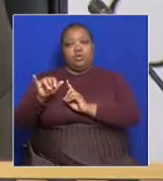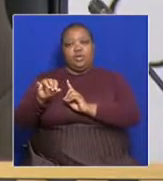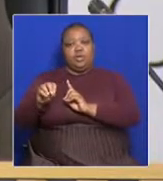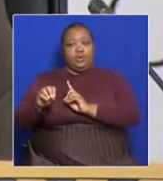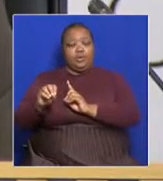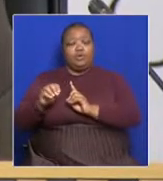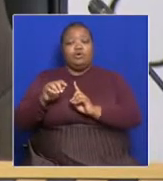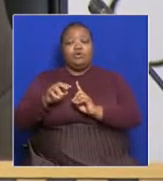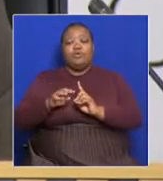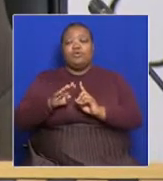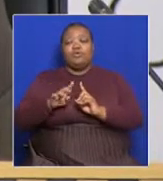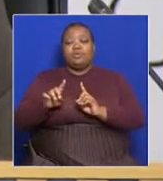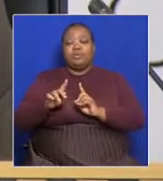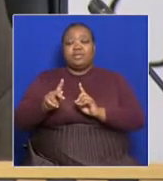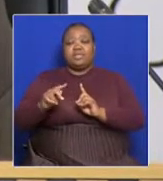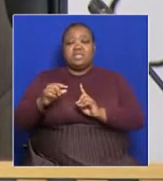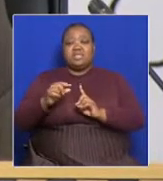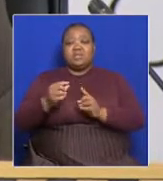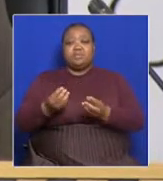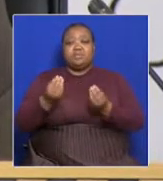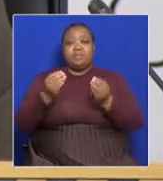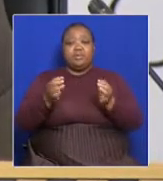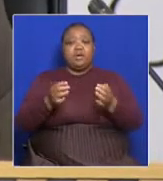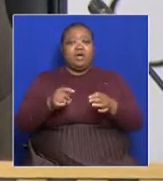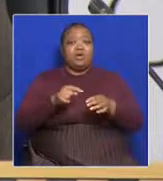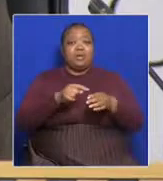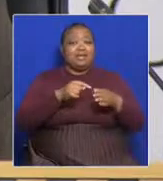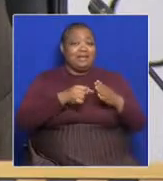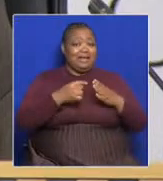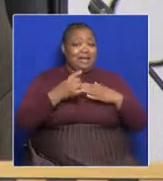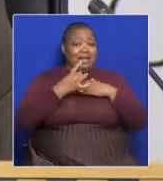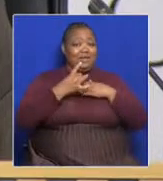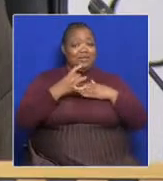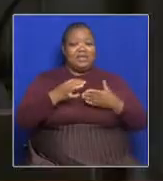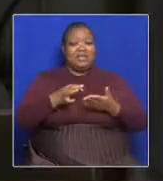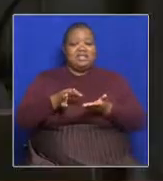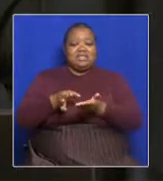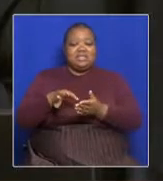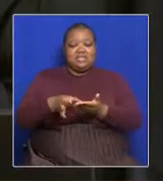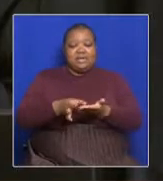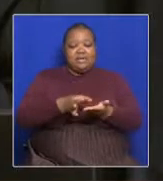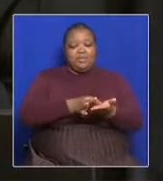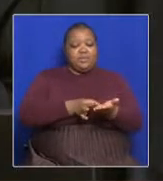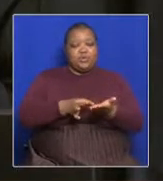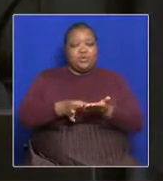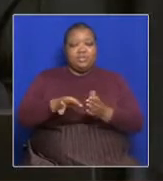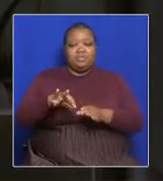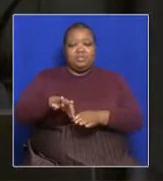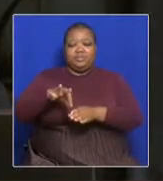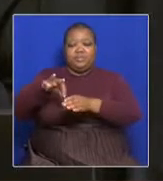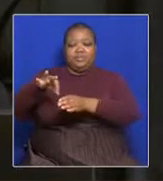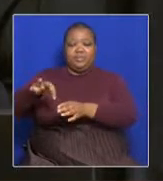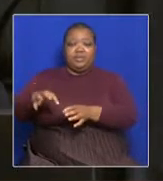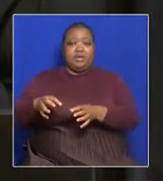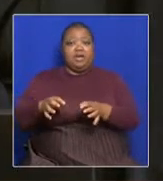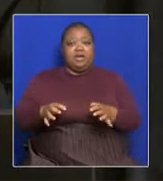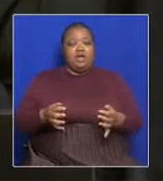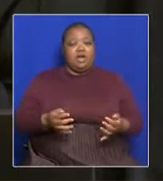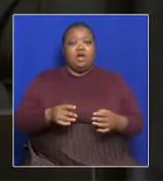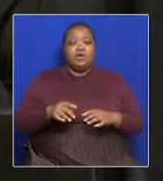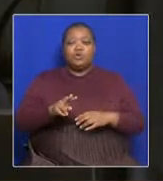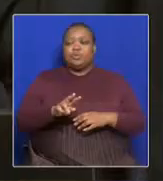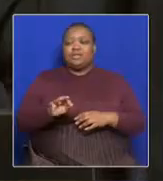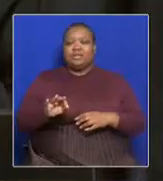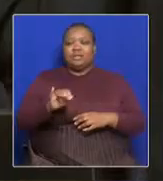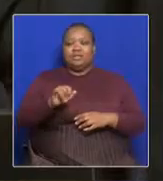who guided me on how to take samples. So, on the 23rd of June, you were already asking Colonel Kuzwayo